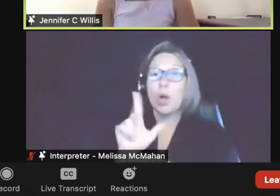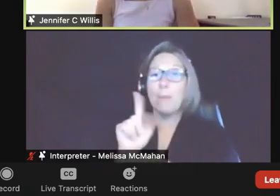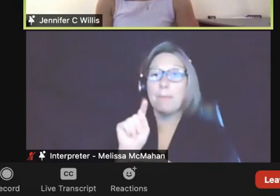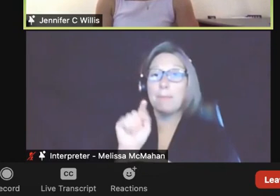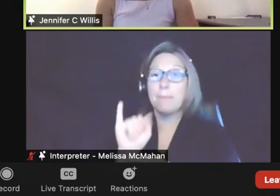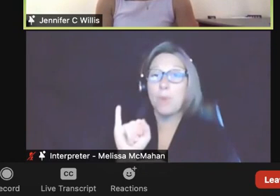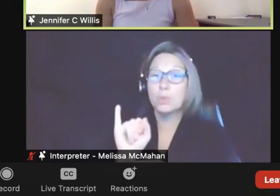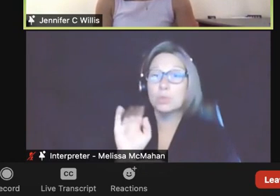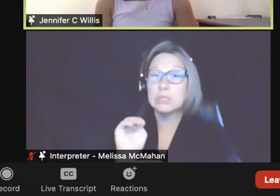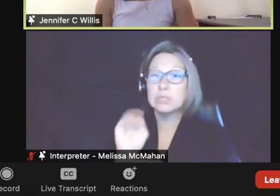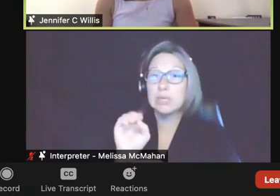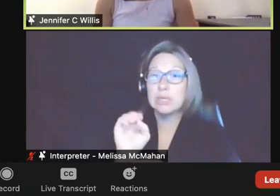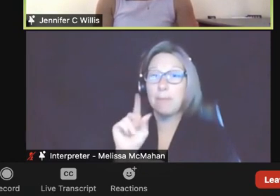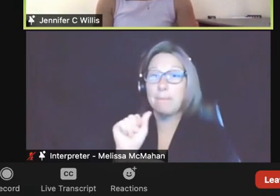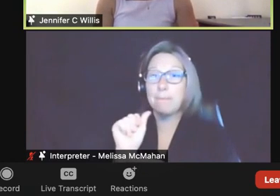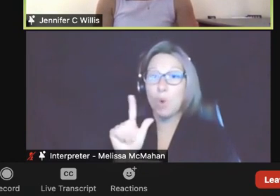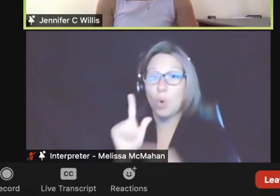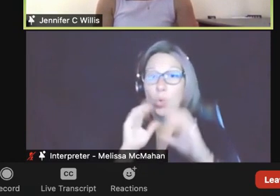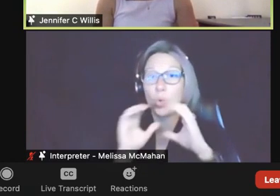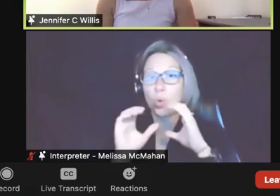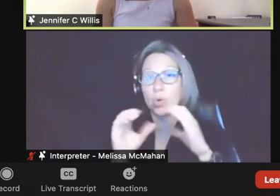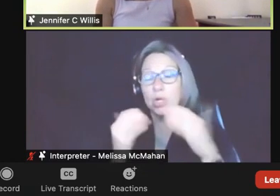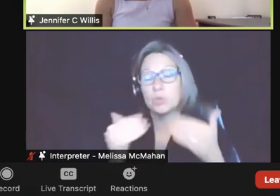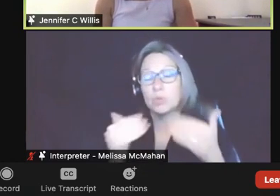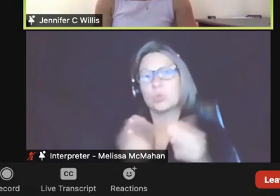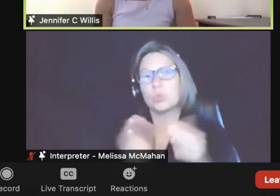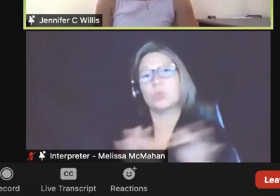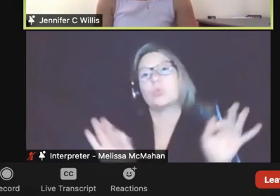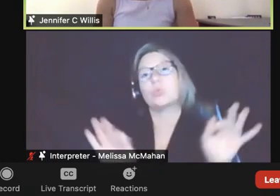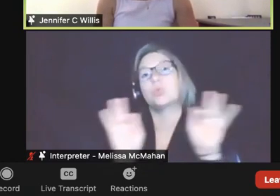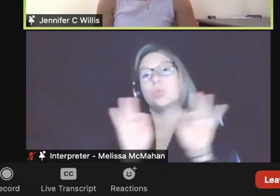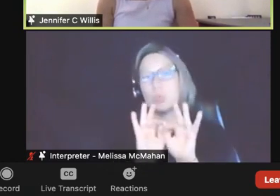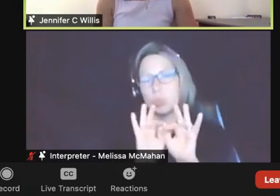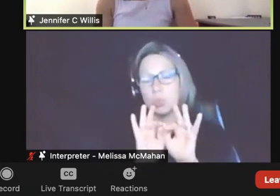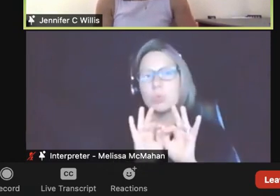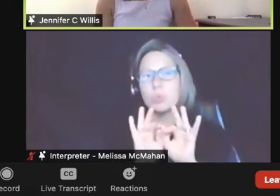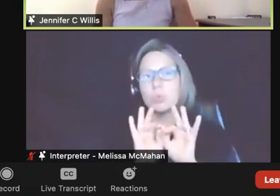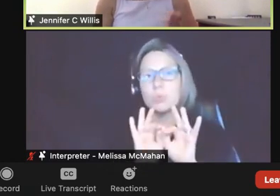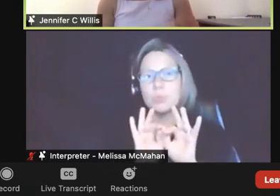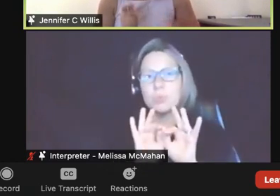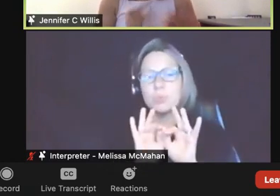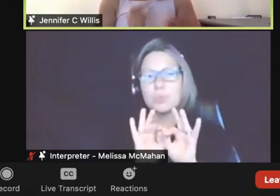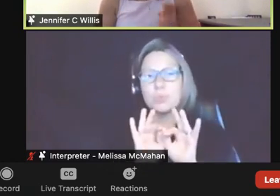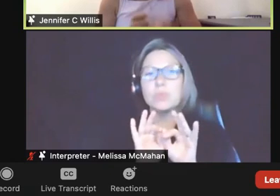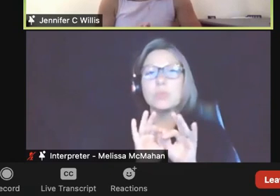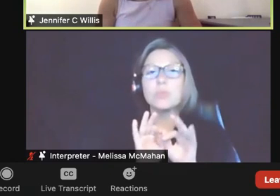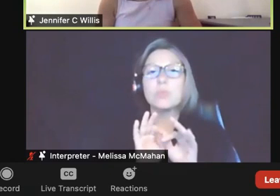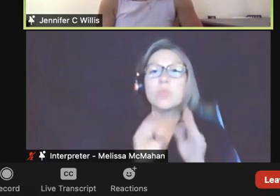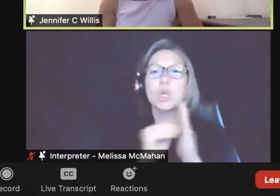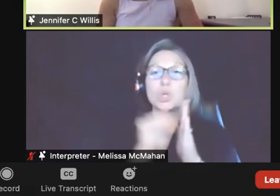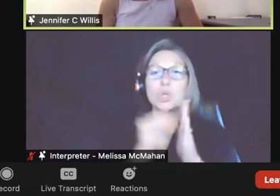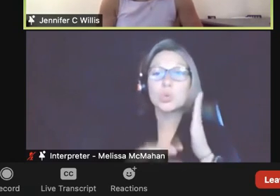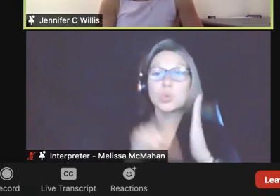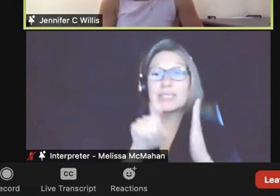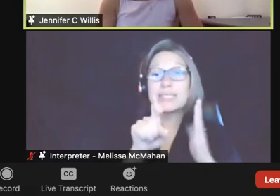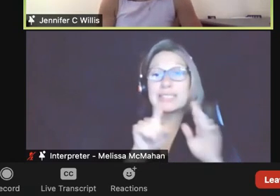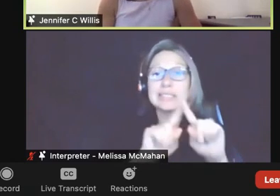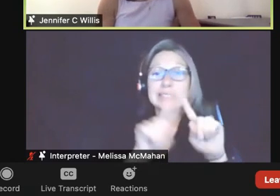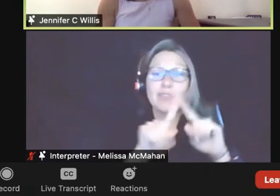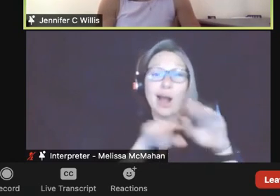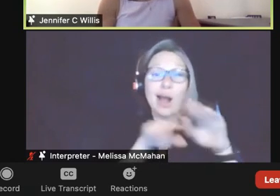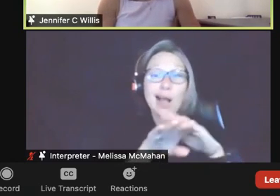students, especially with multiple needs that might need different access to different modalities throughout the day